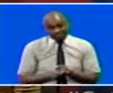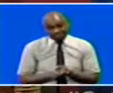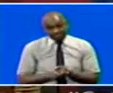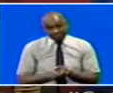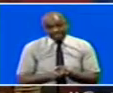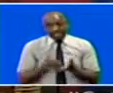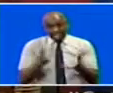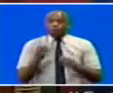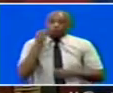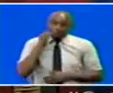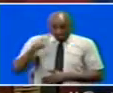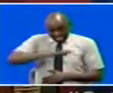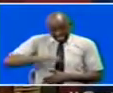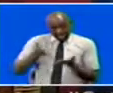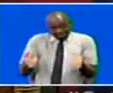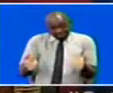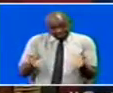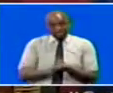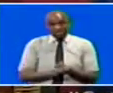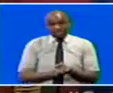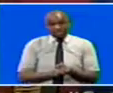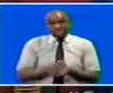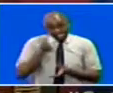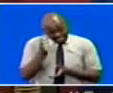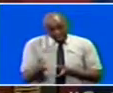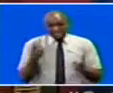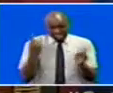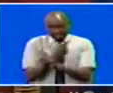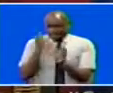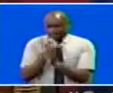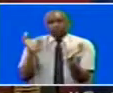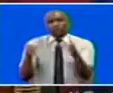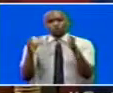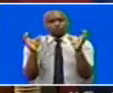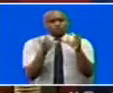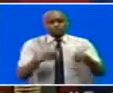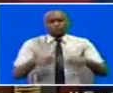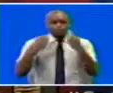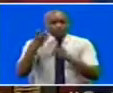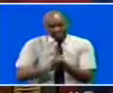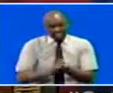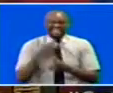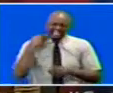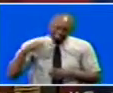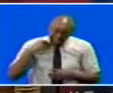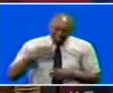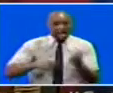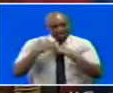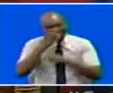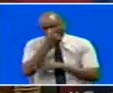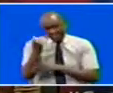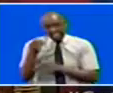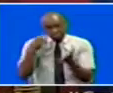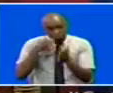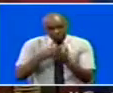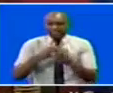On the home front, the incessant intercommunal conflicts and other criminal acts,